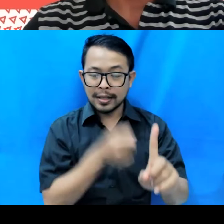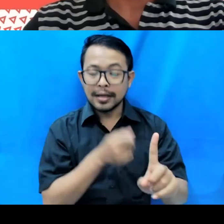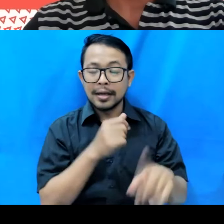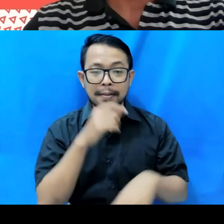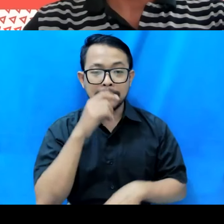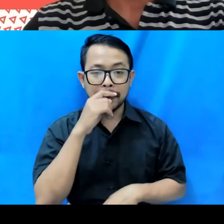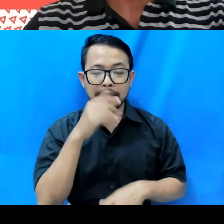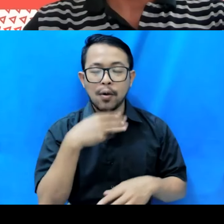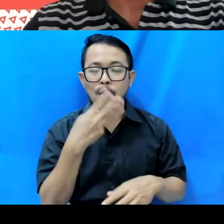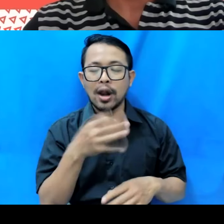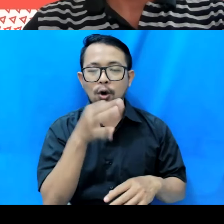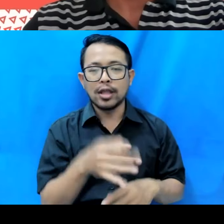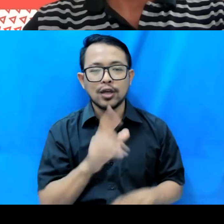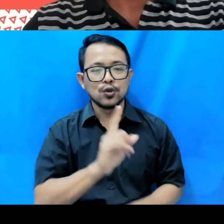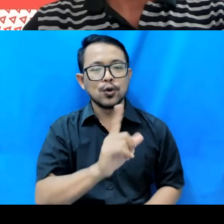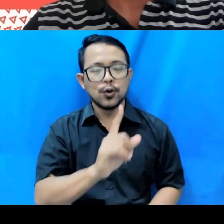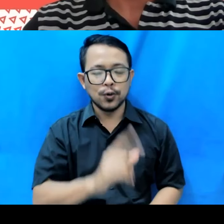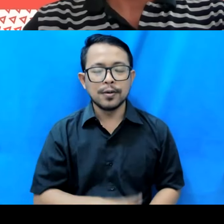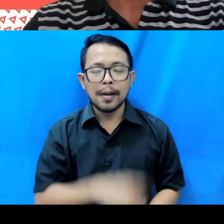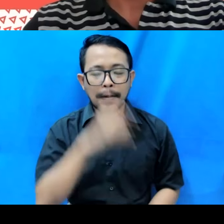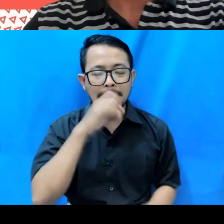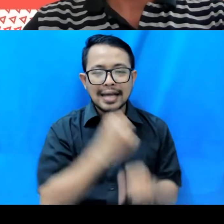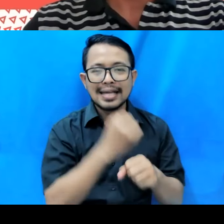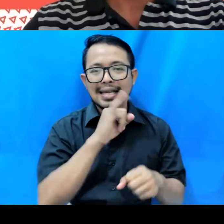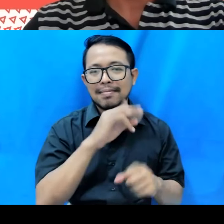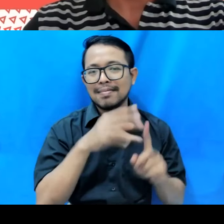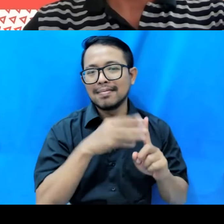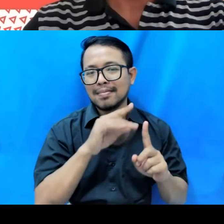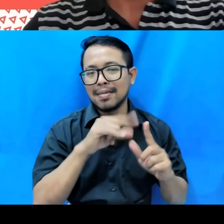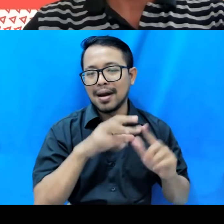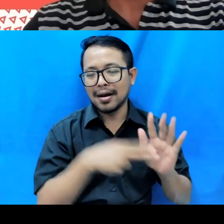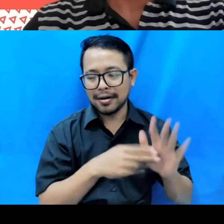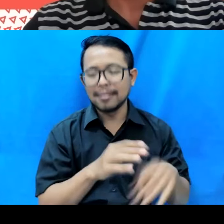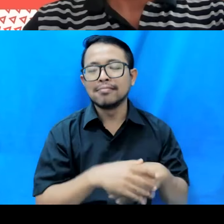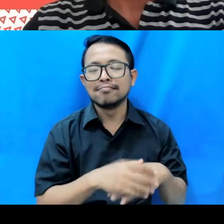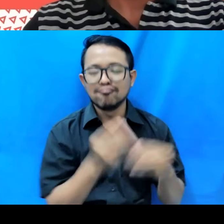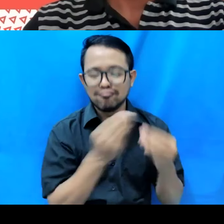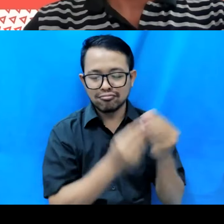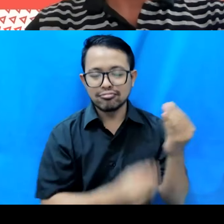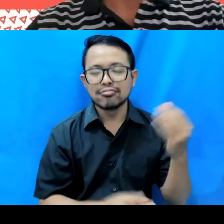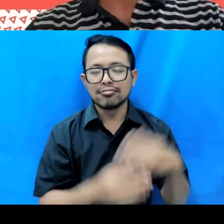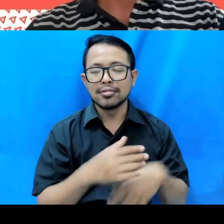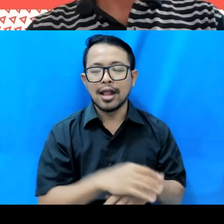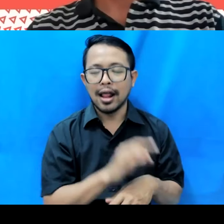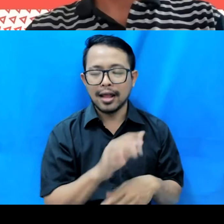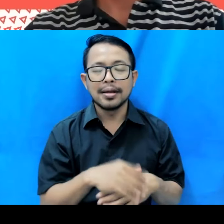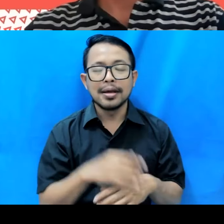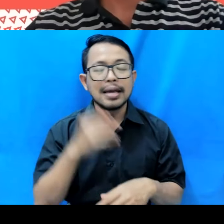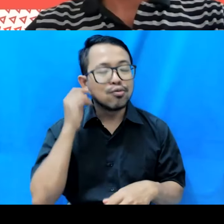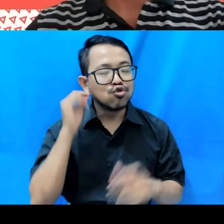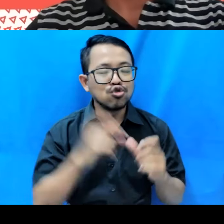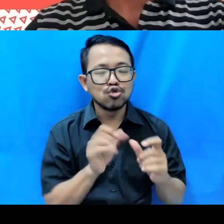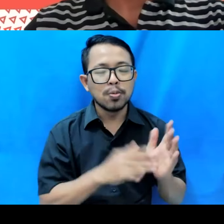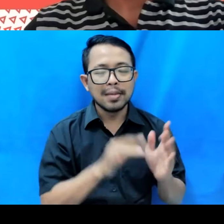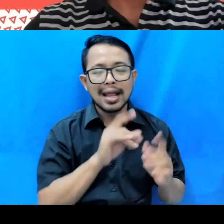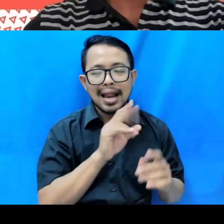like to apologize in advance. So I would like to acknowledge the distinguished mayor of Surakarta, Gibran Raka Buming